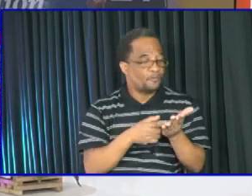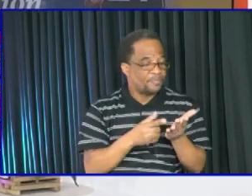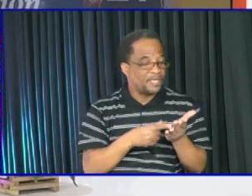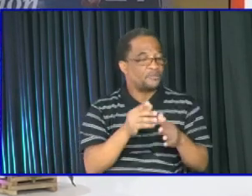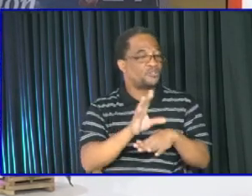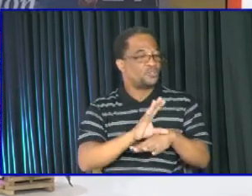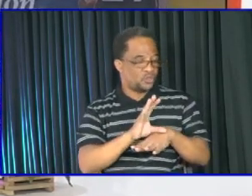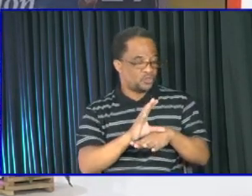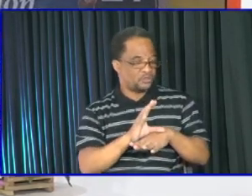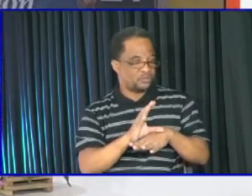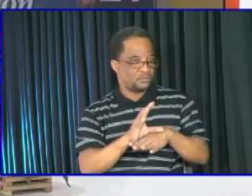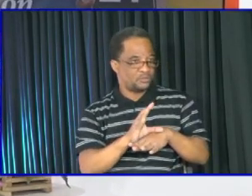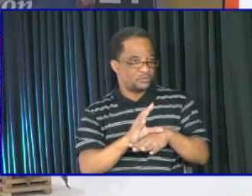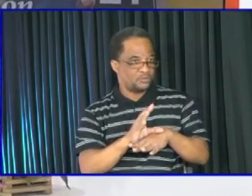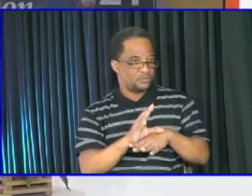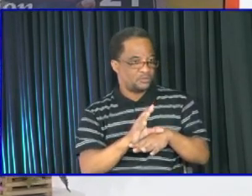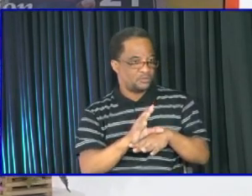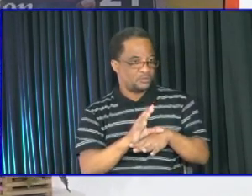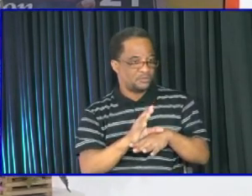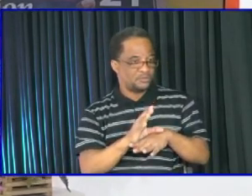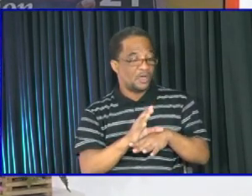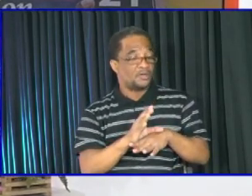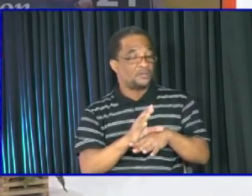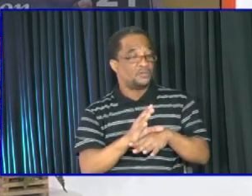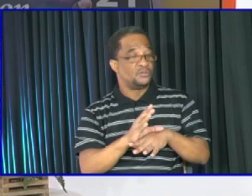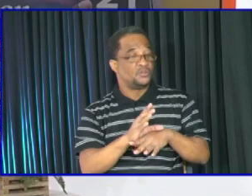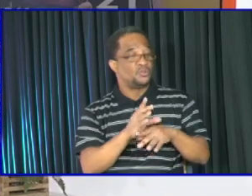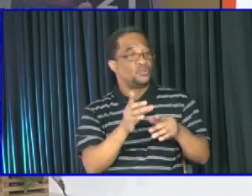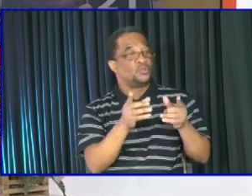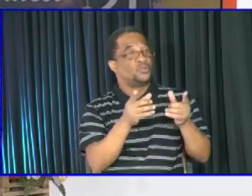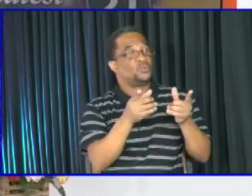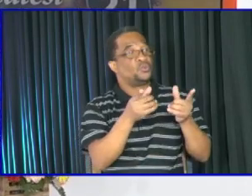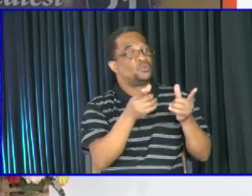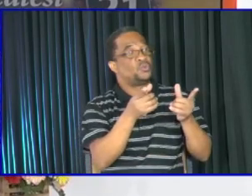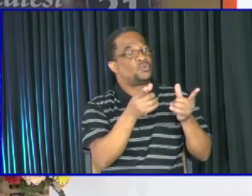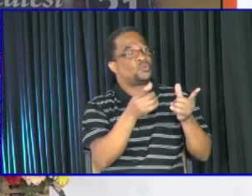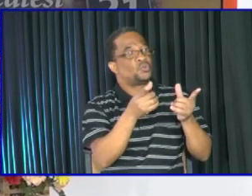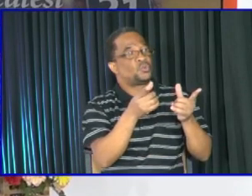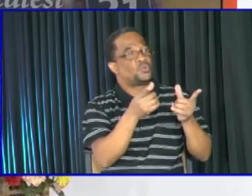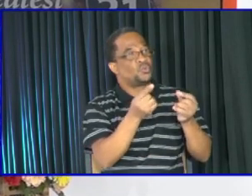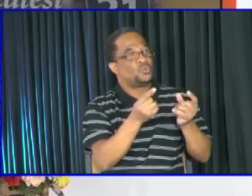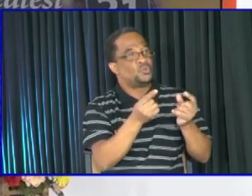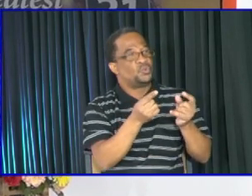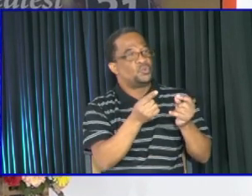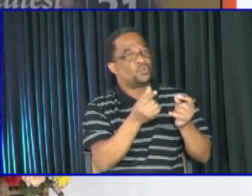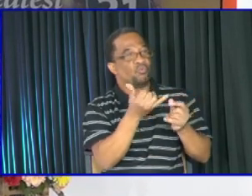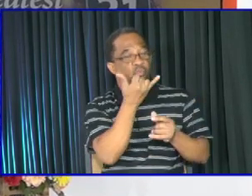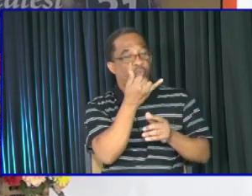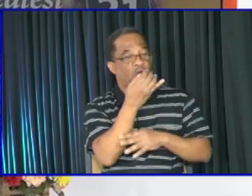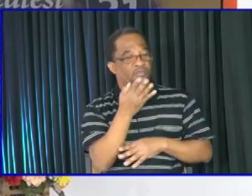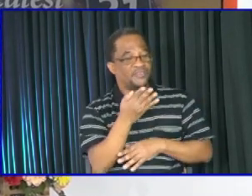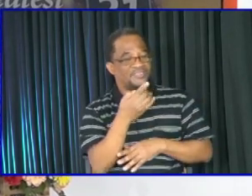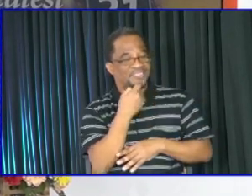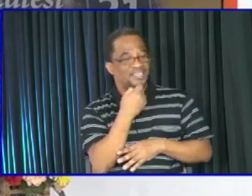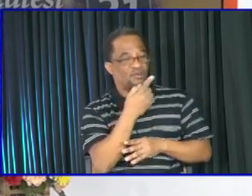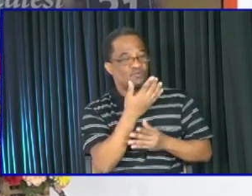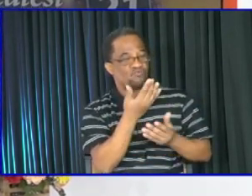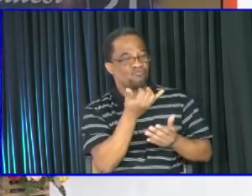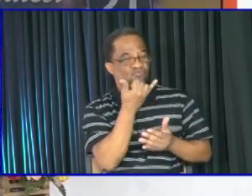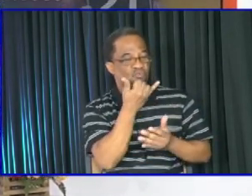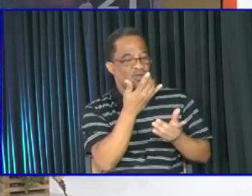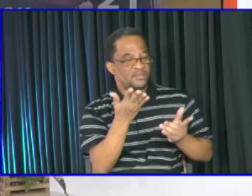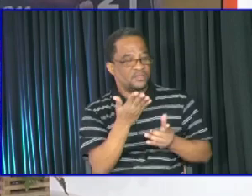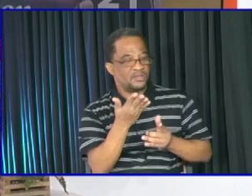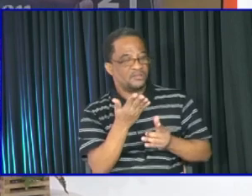of God. And so I'm asking you not to follow the preacher. Follow the word of God. And if the word of God convicts